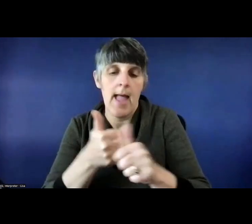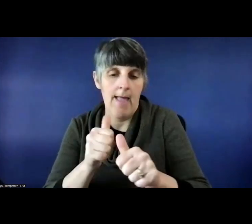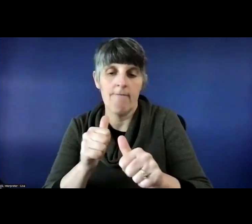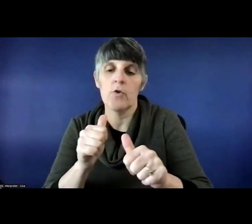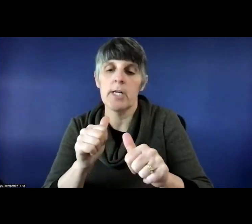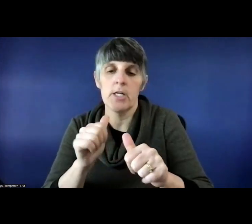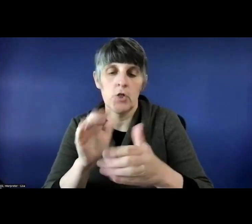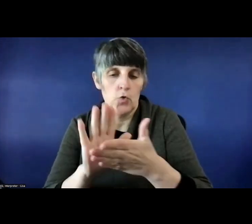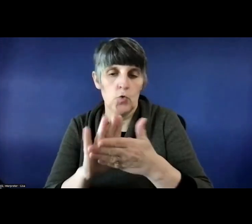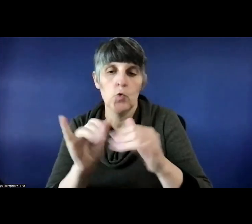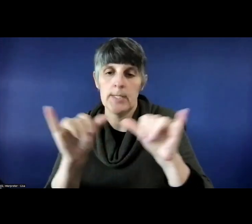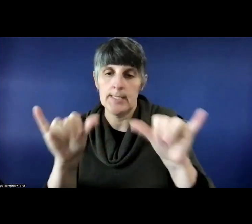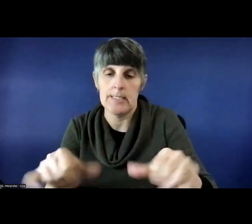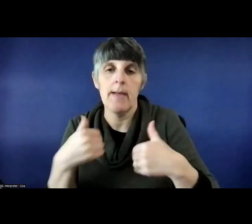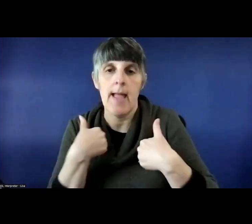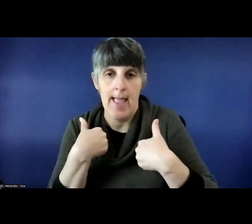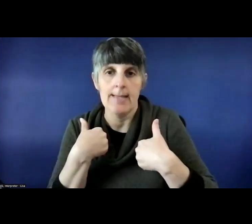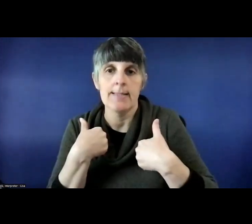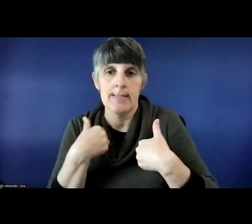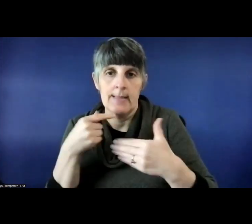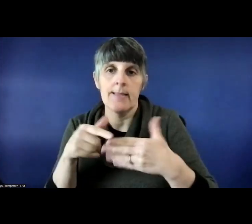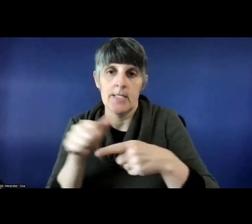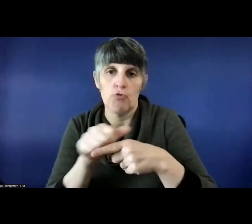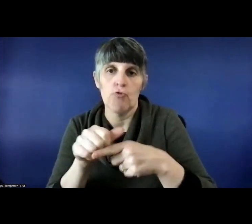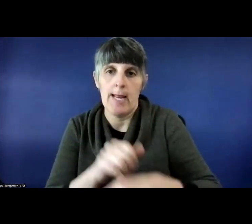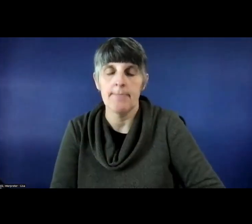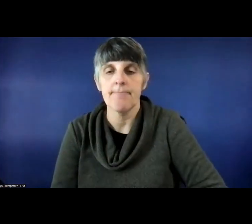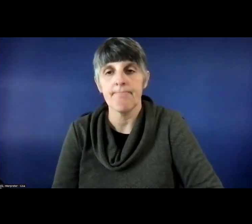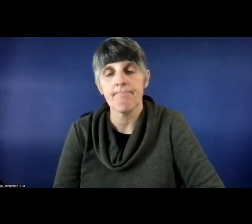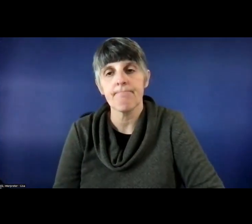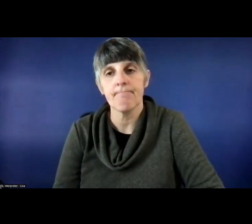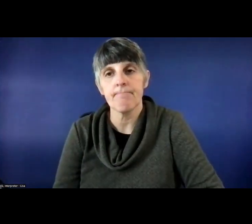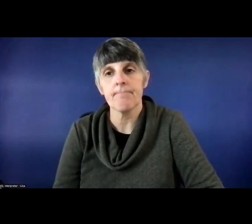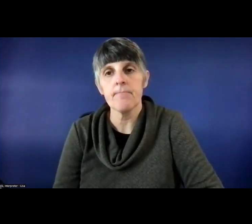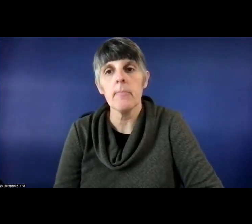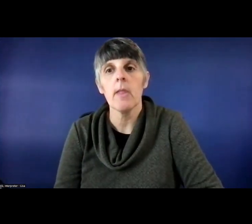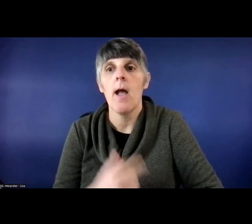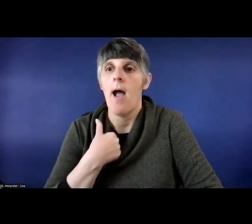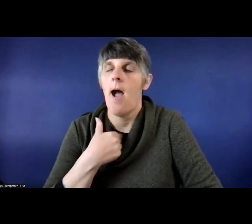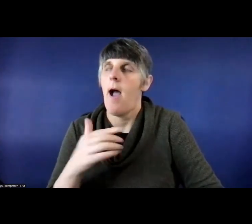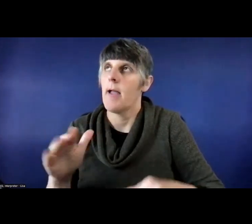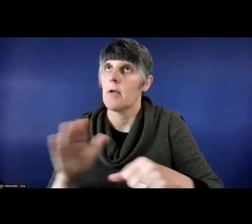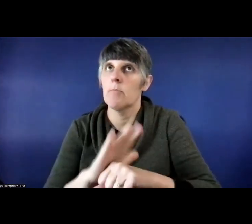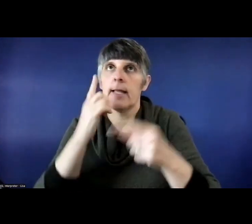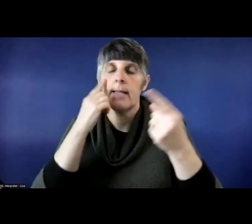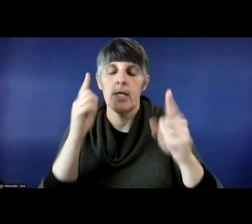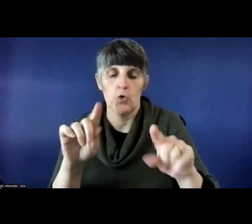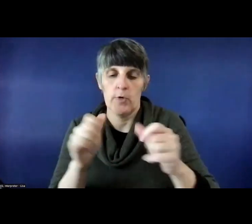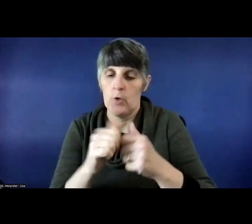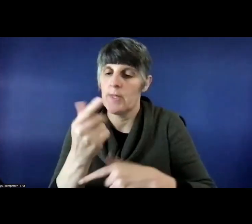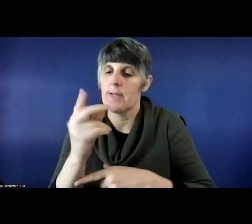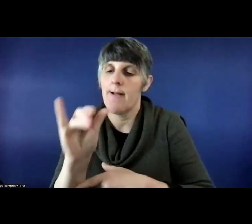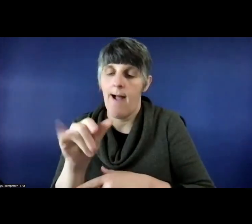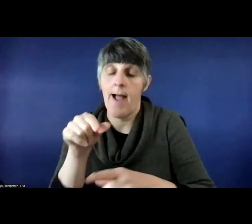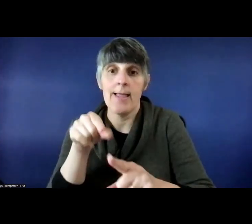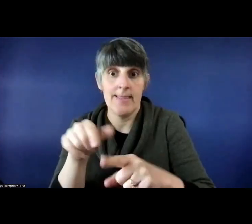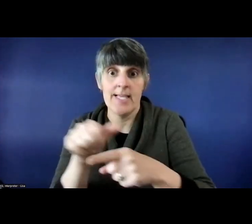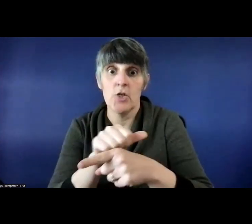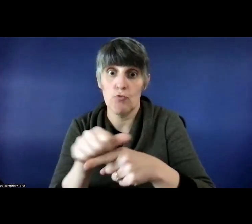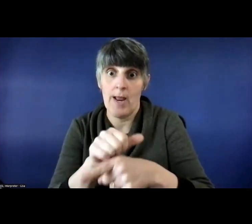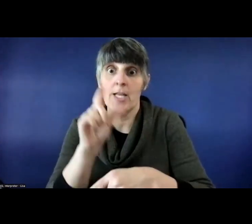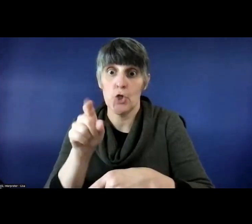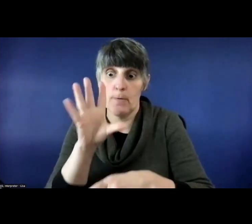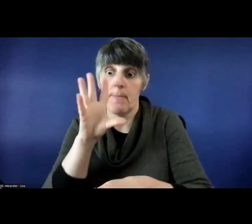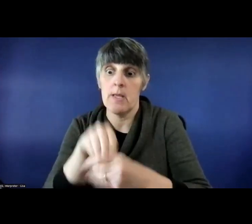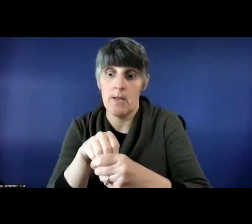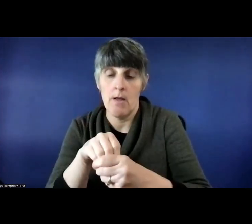system has this training. I completely agree with Guy that this training ought to be